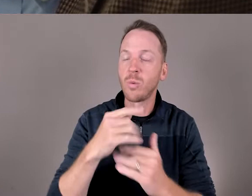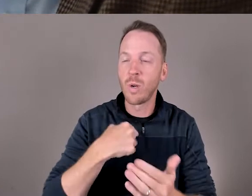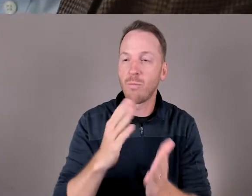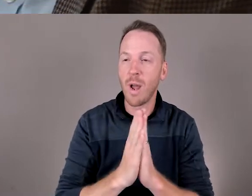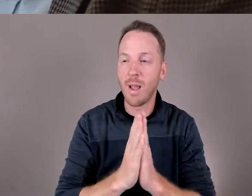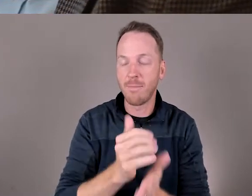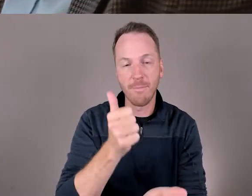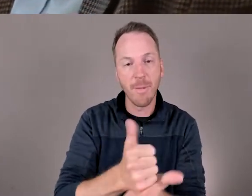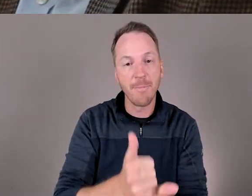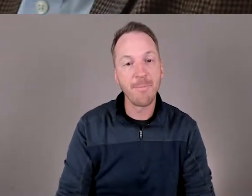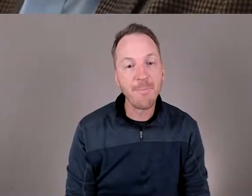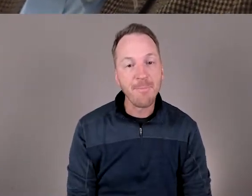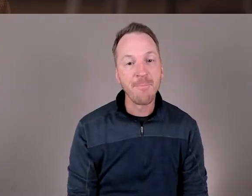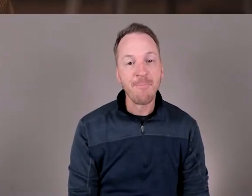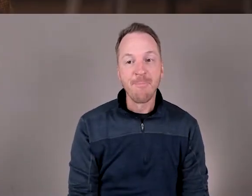amen.